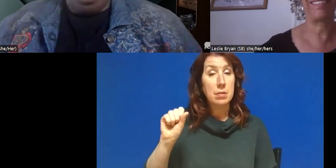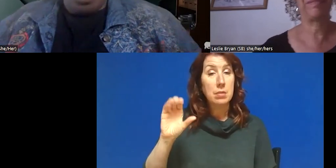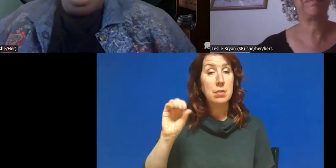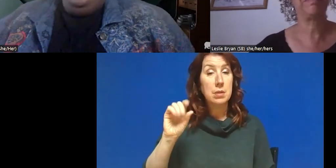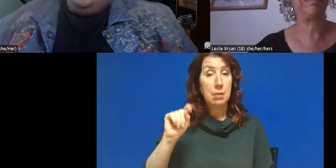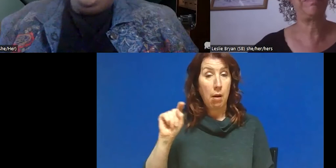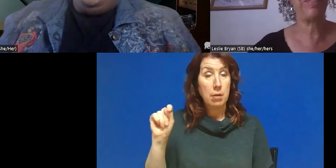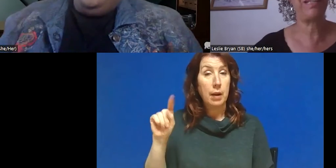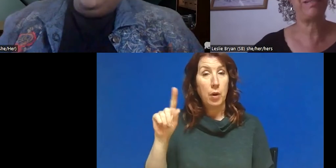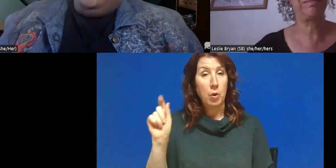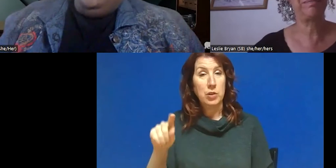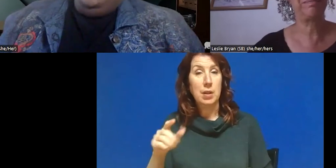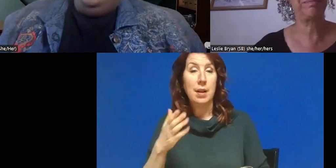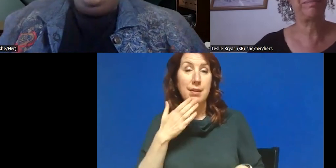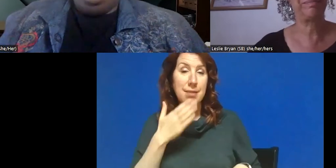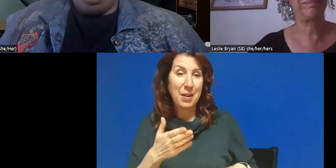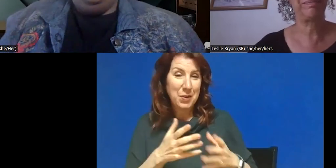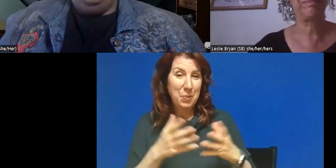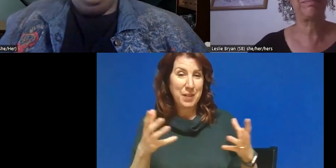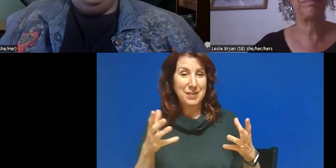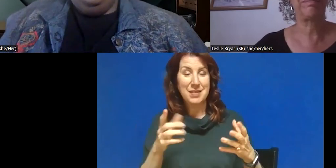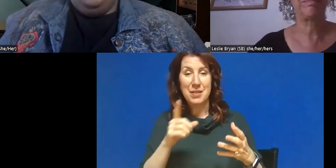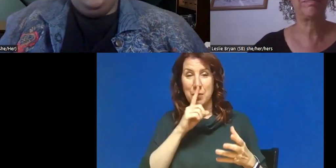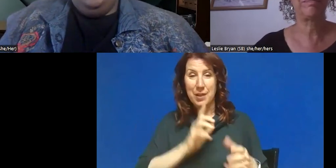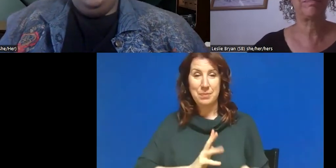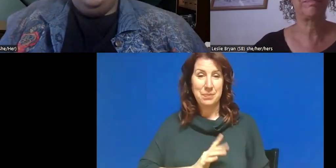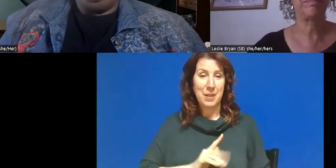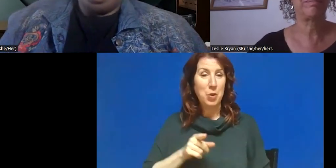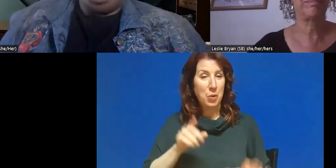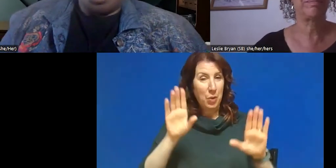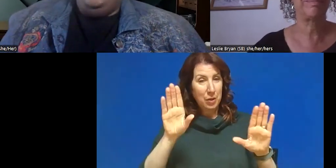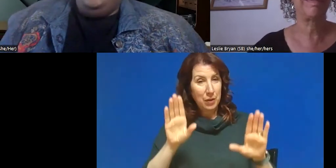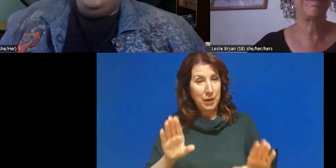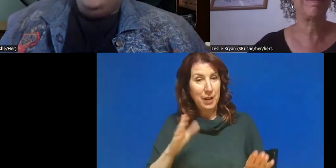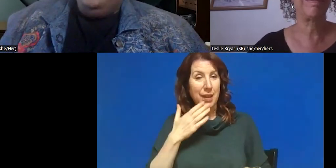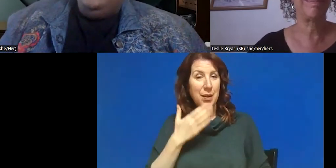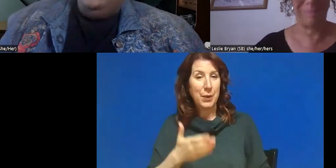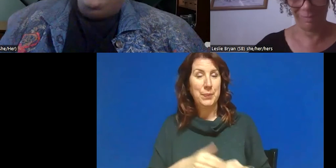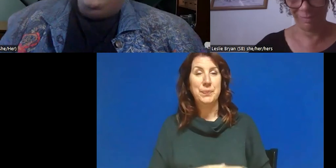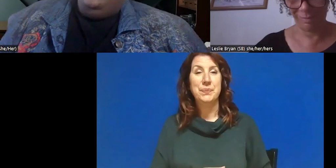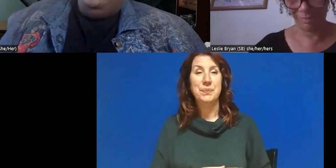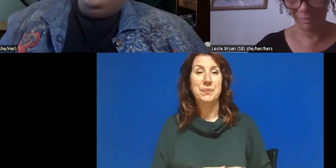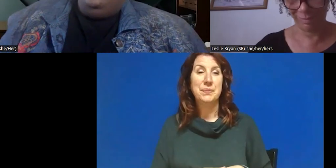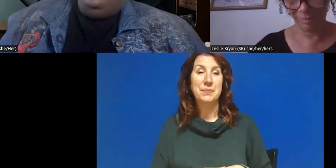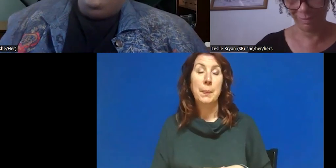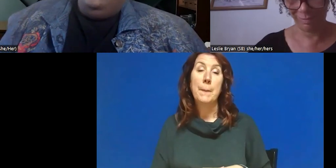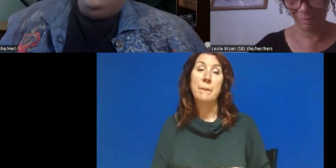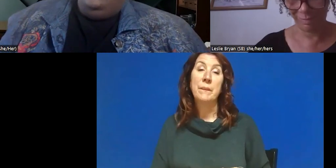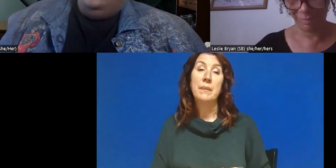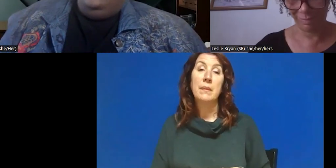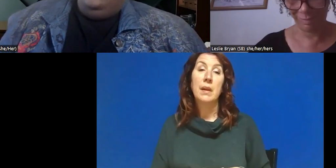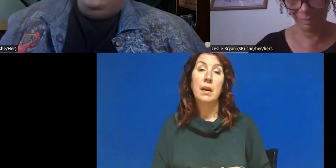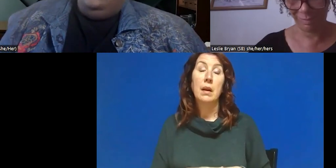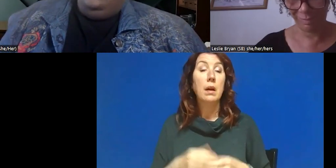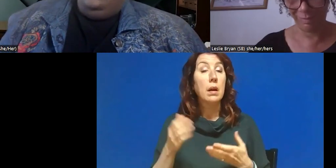that's okay. Thank you so much. This has been really incredible. You're wonderful. Thank you. So also, you